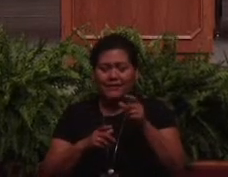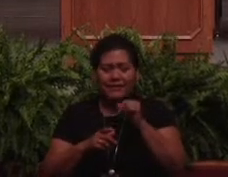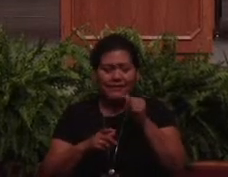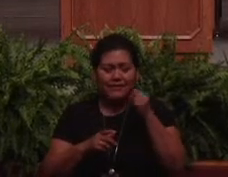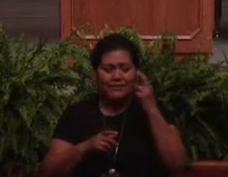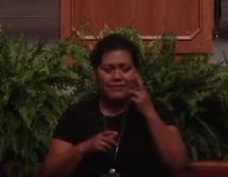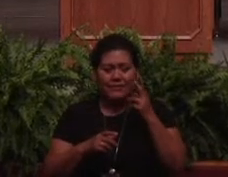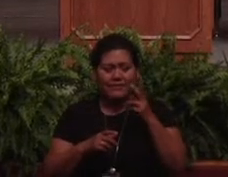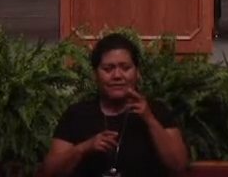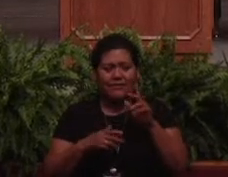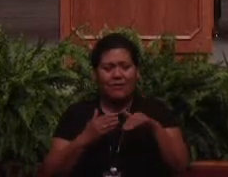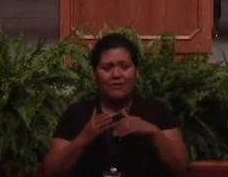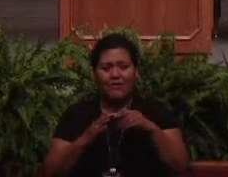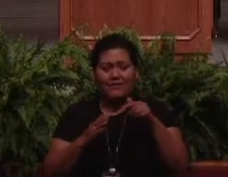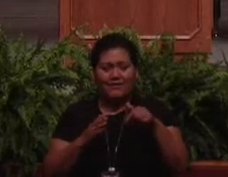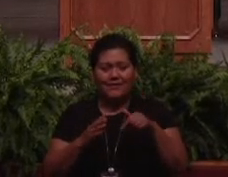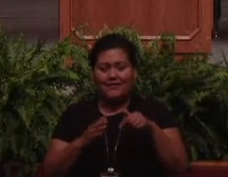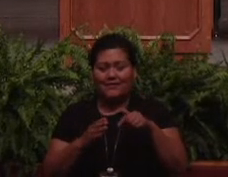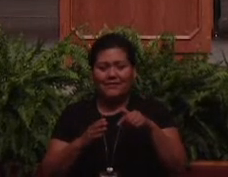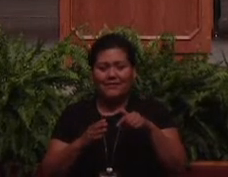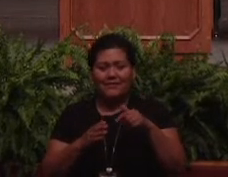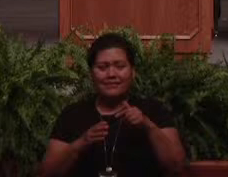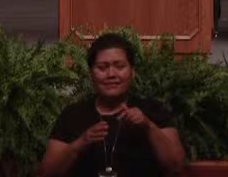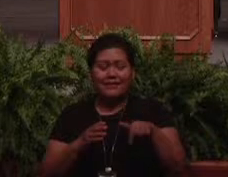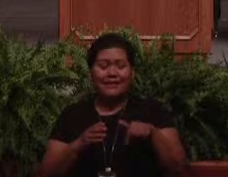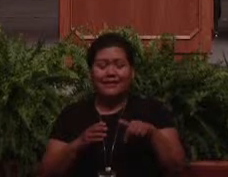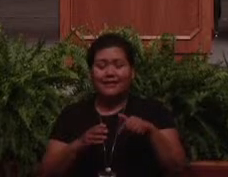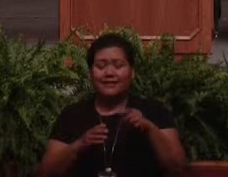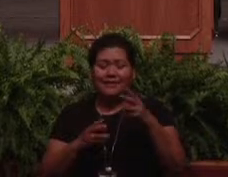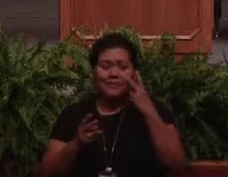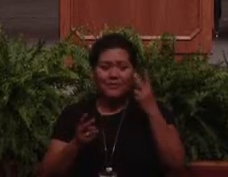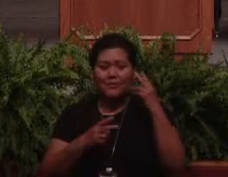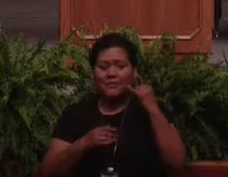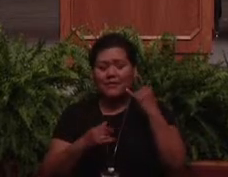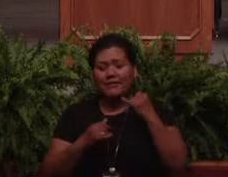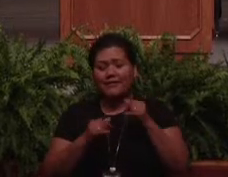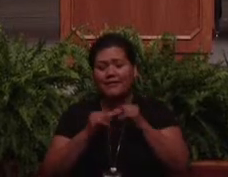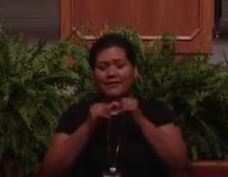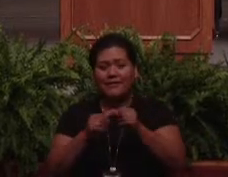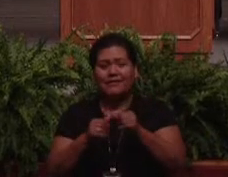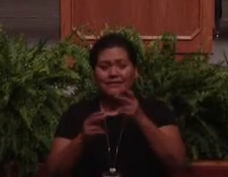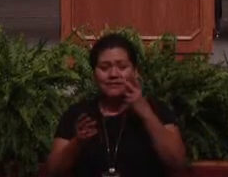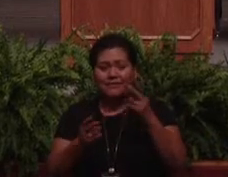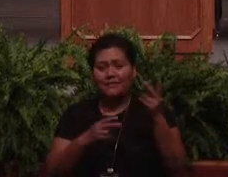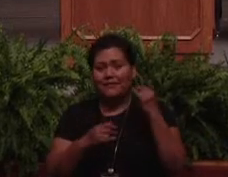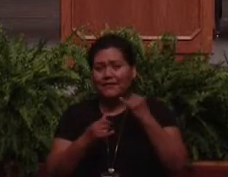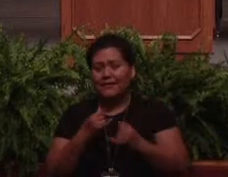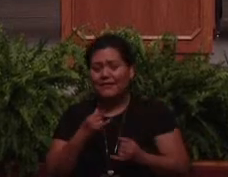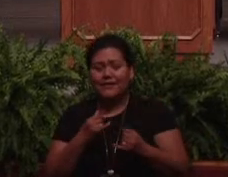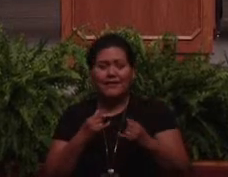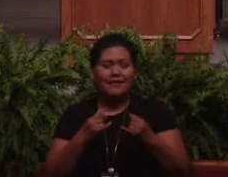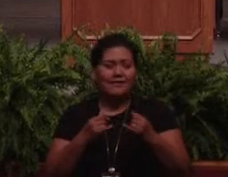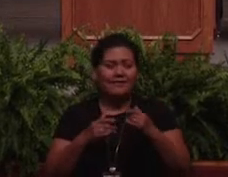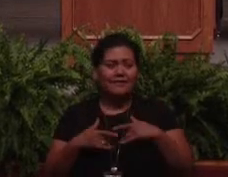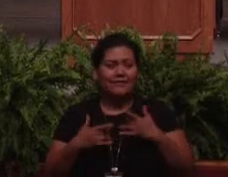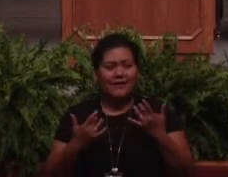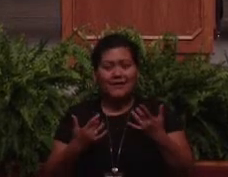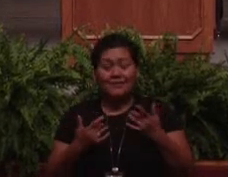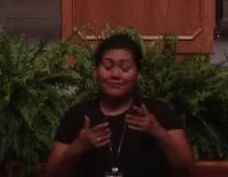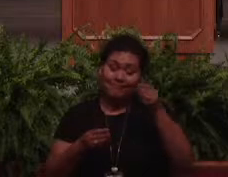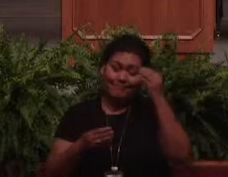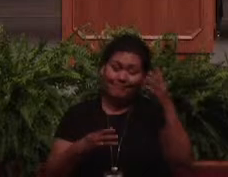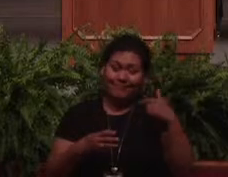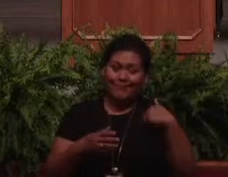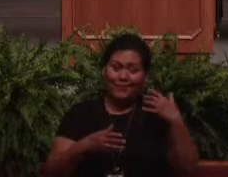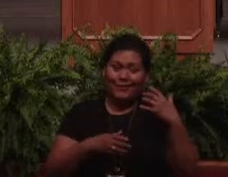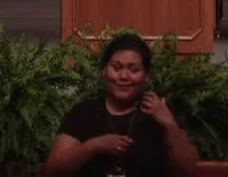had would be the last we experience. Last play, the last student versus teacher event, which we're undefeated this year, but